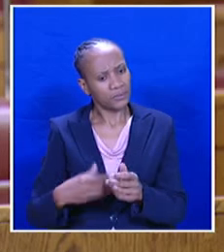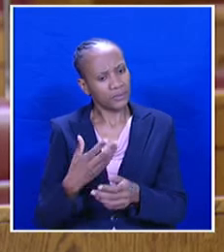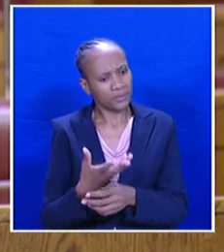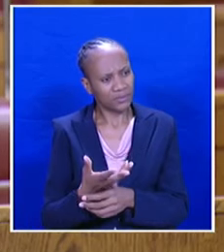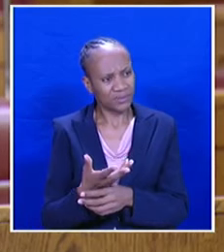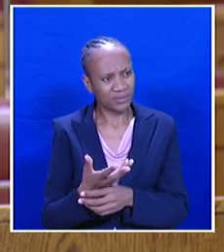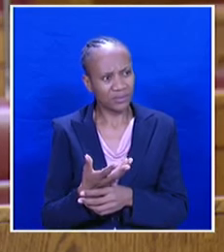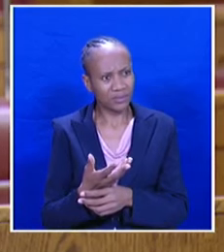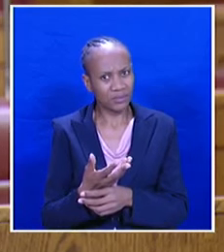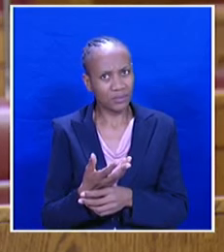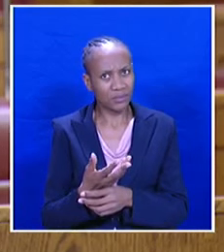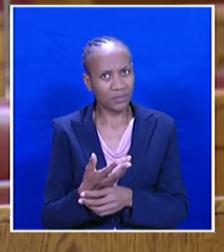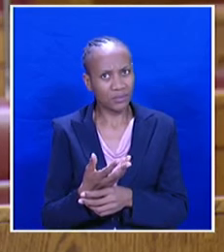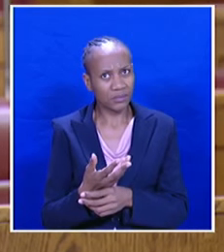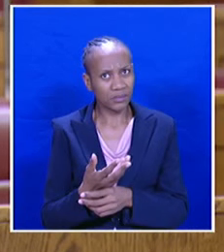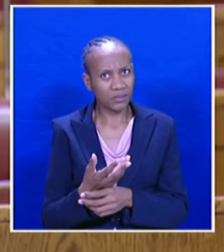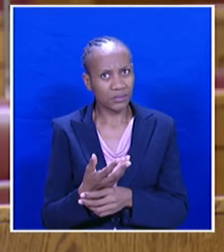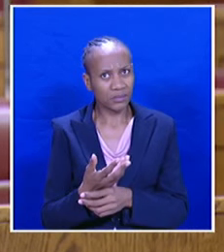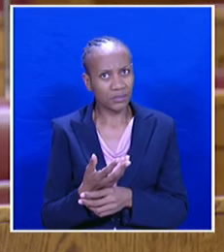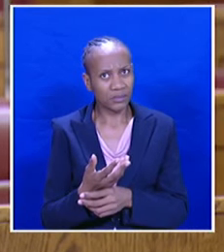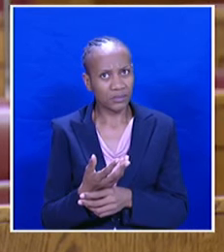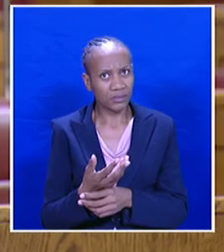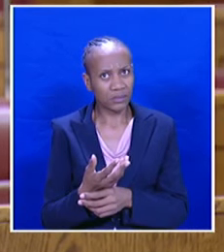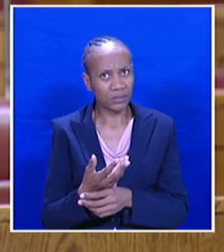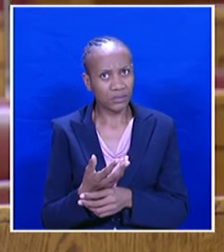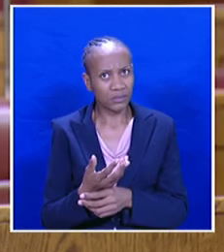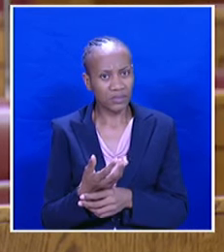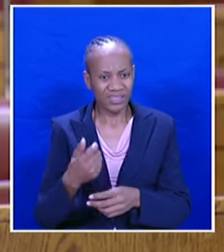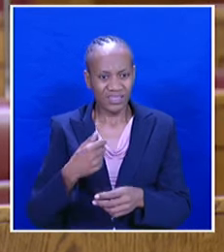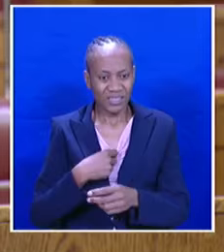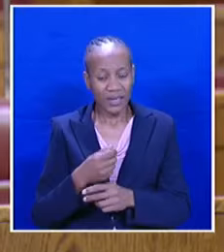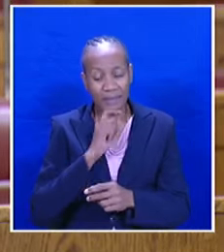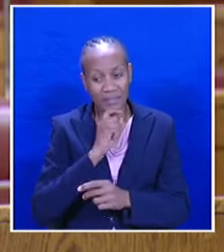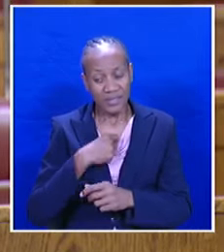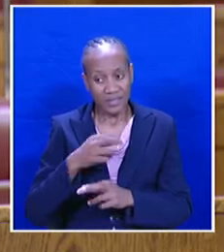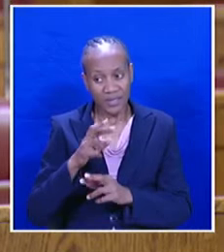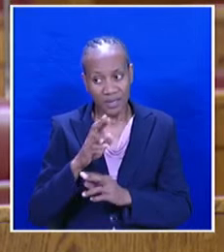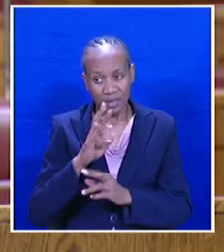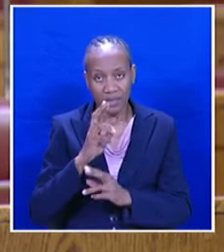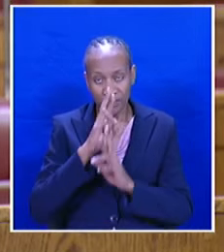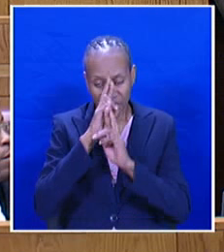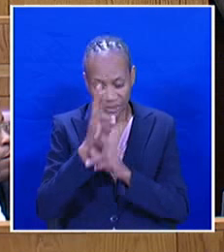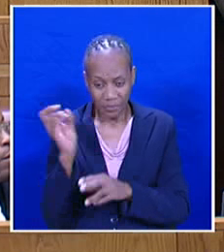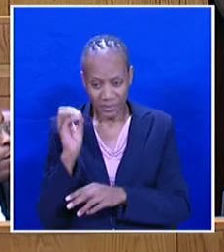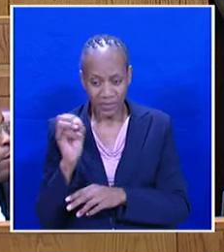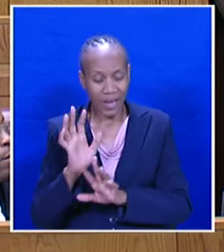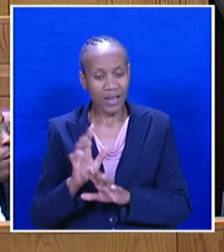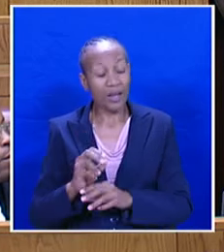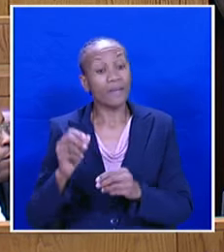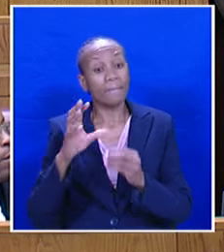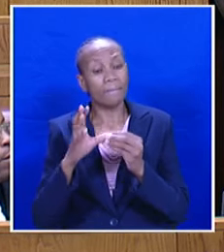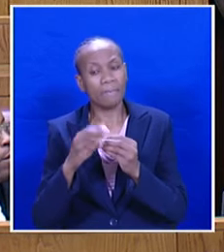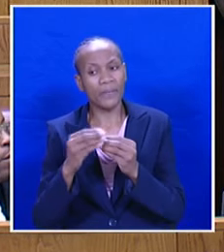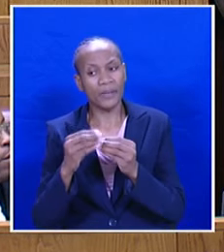eye, and it's not with disrespect that I'm getting up to point it out. Honorable Labaskagni, did you want to make a supplementary on